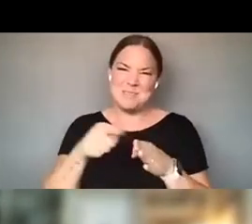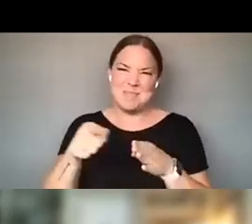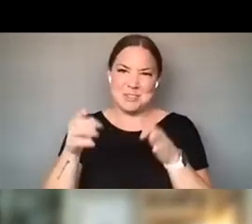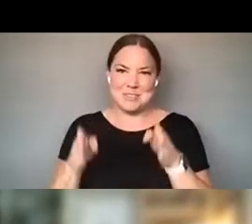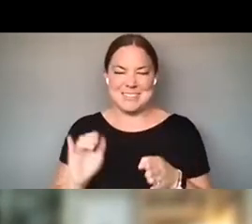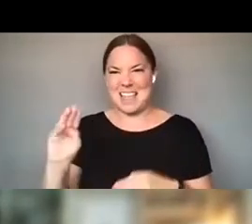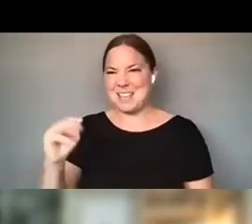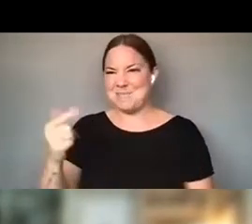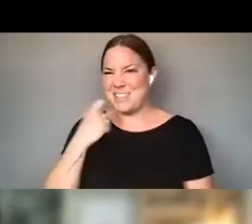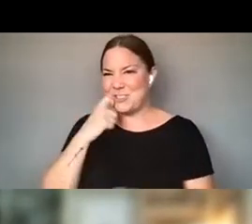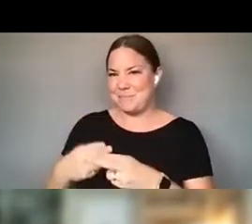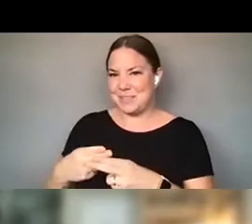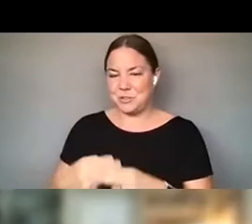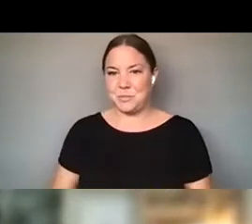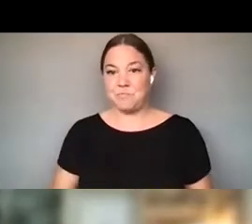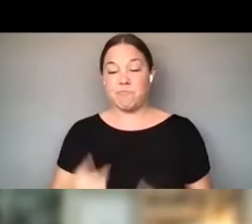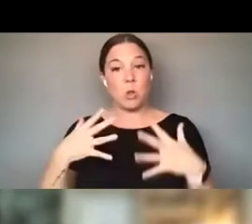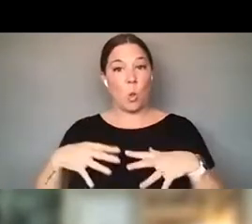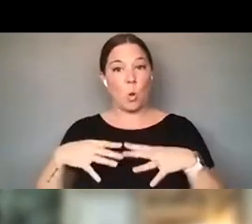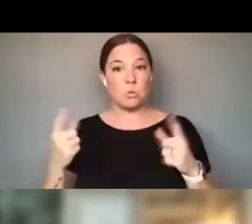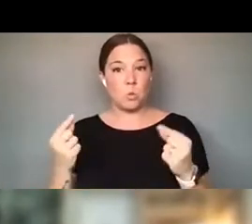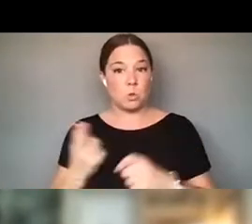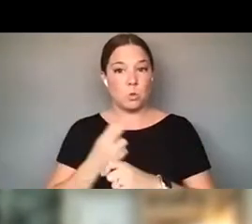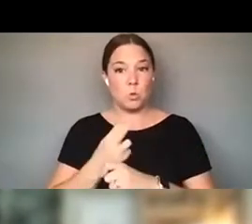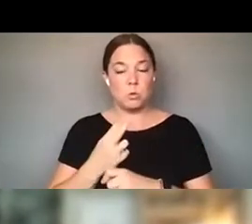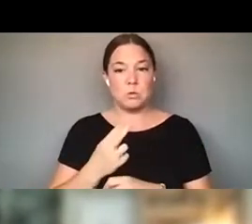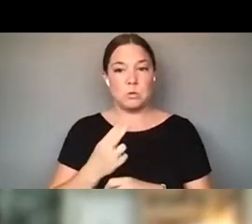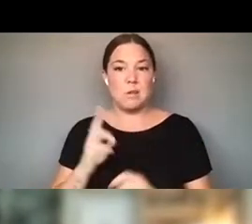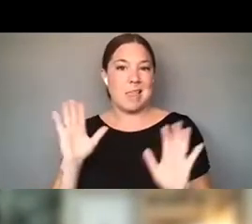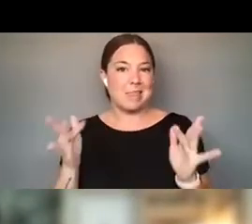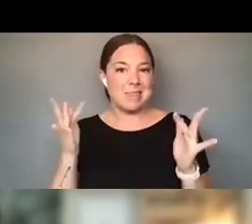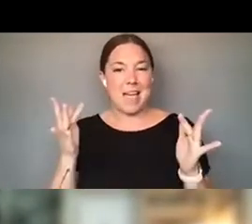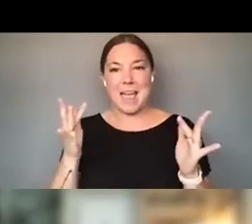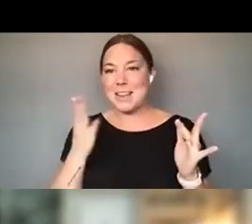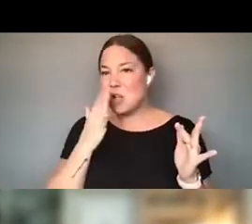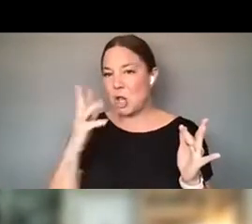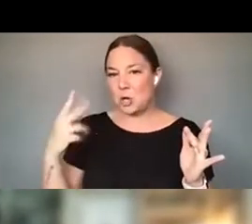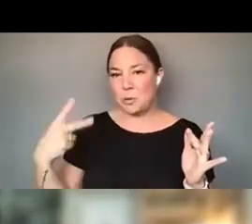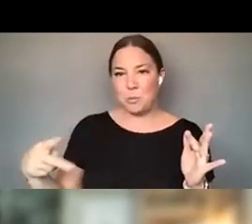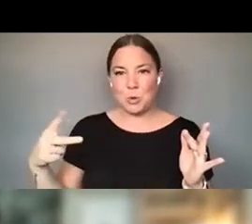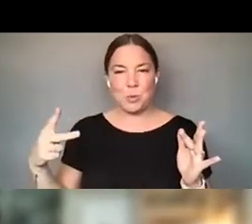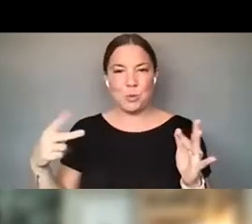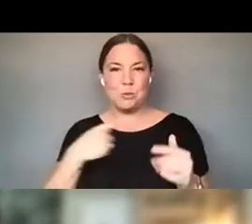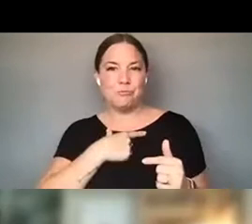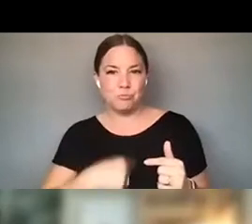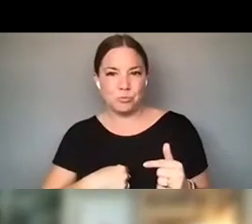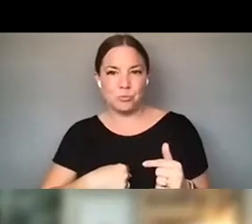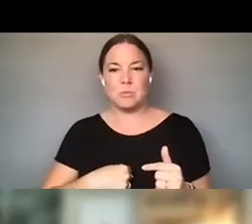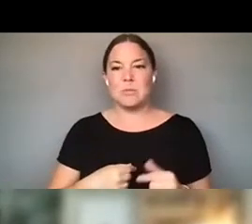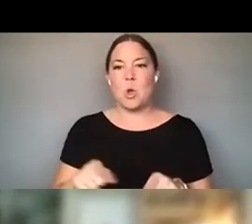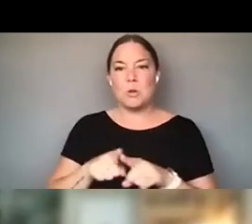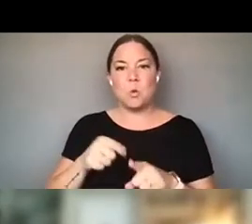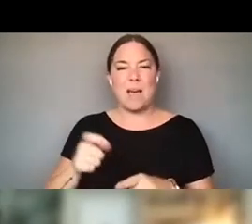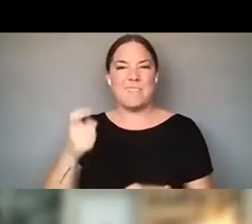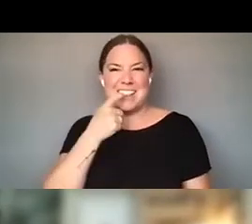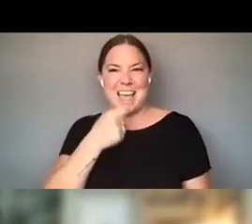wearing a light lavender V-neck shirt with a glass pendant. I have blonde shoulder length